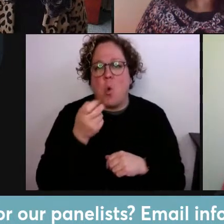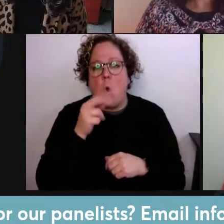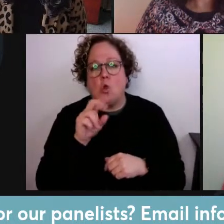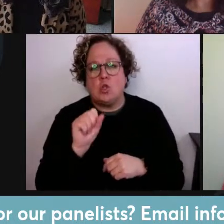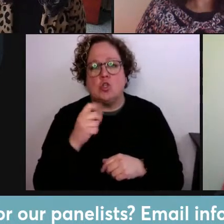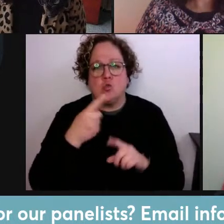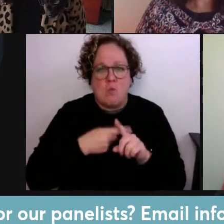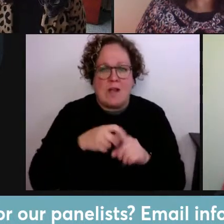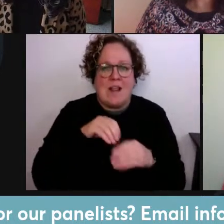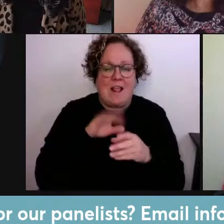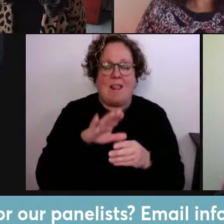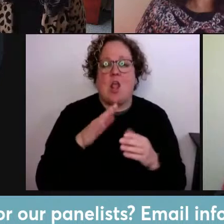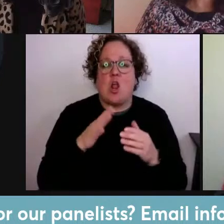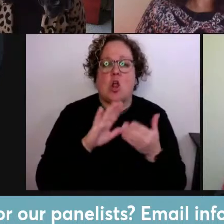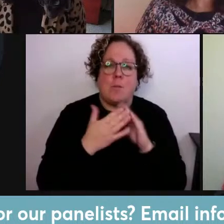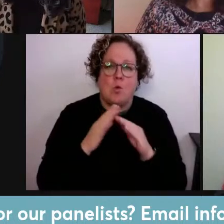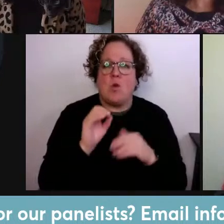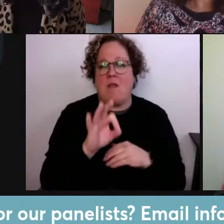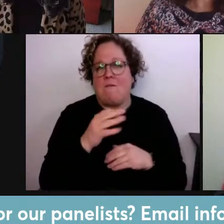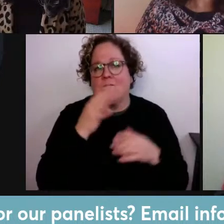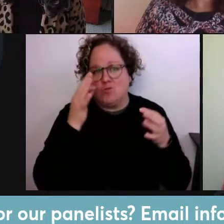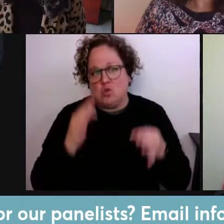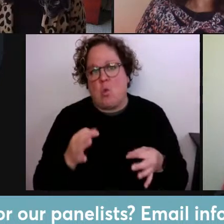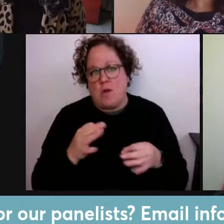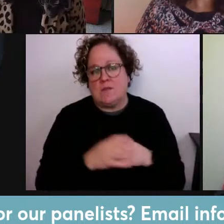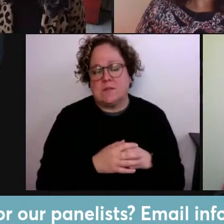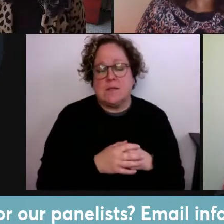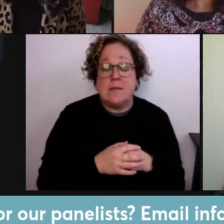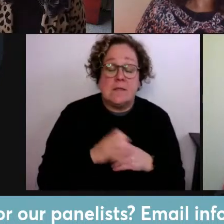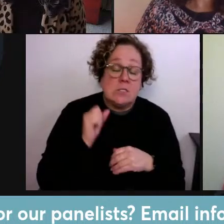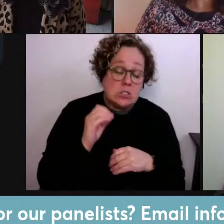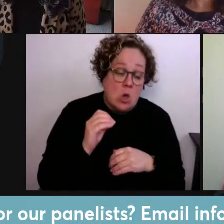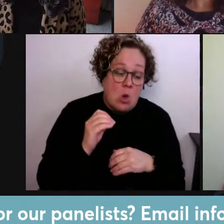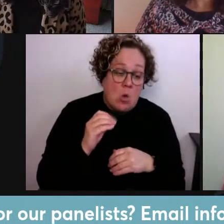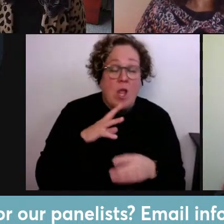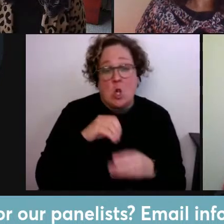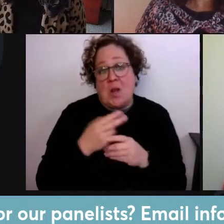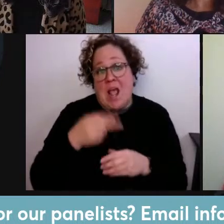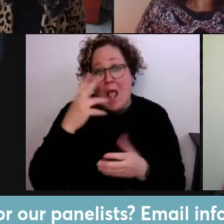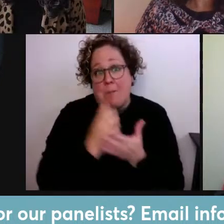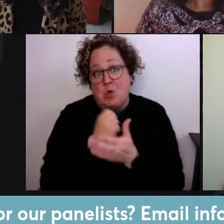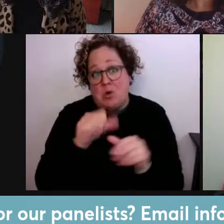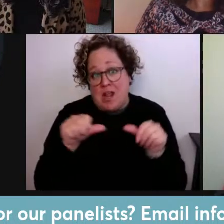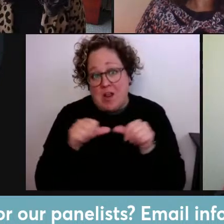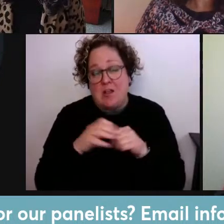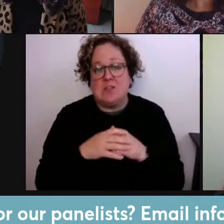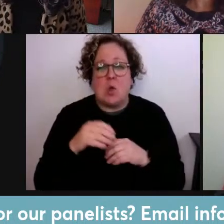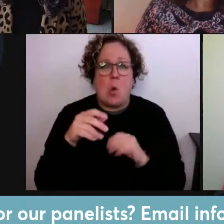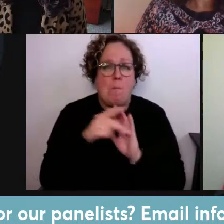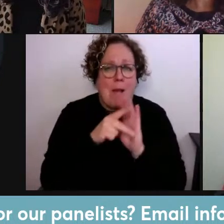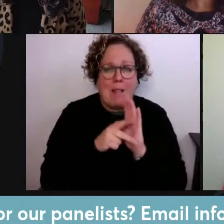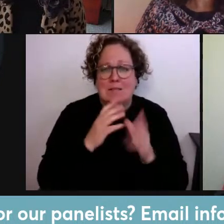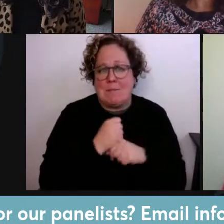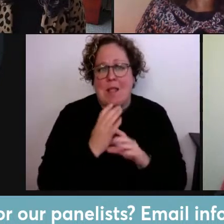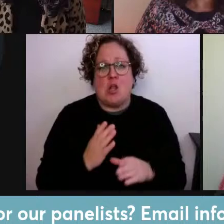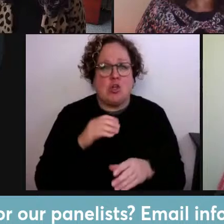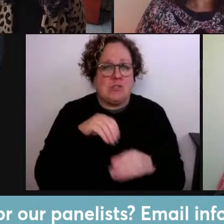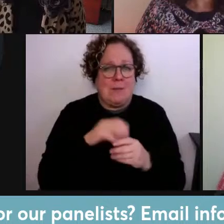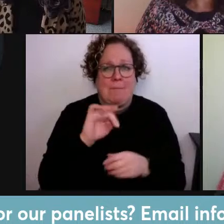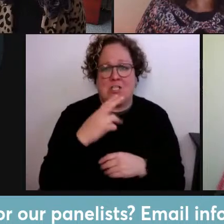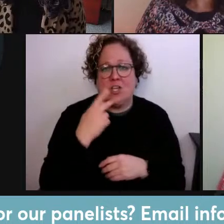choice, including high opportunity areas. And so really policymakers in Michigan at all levels need